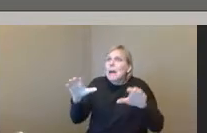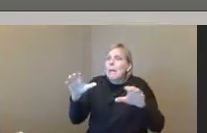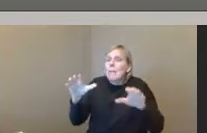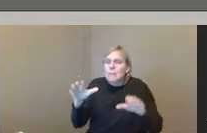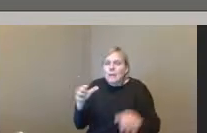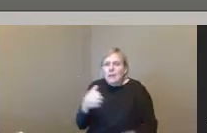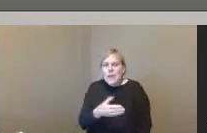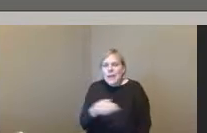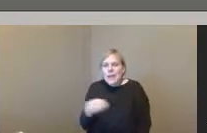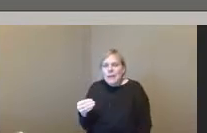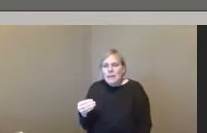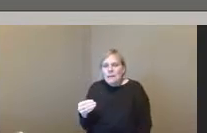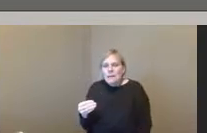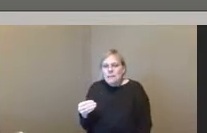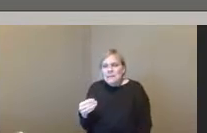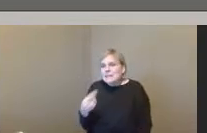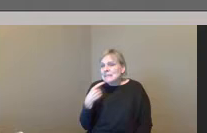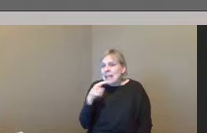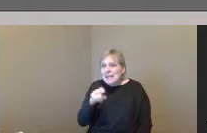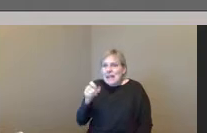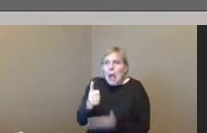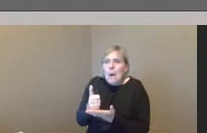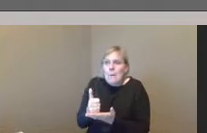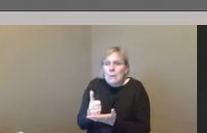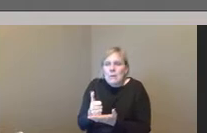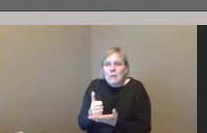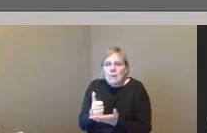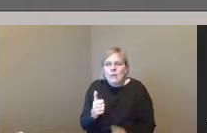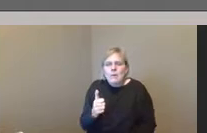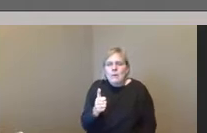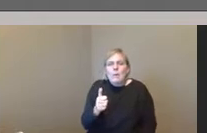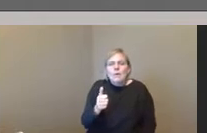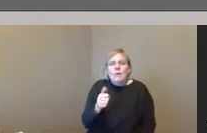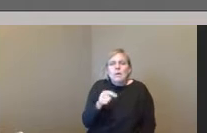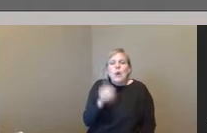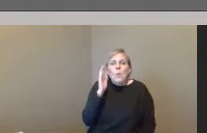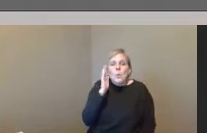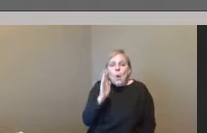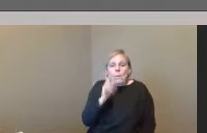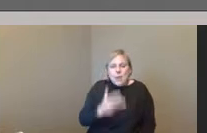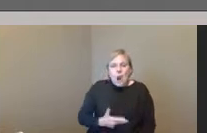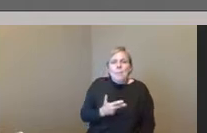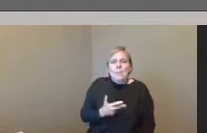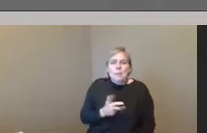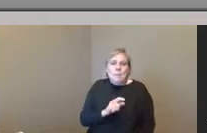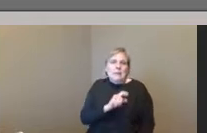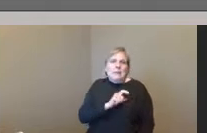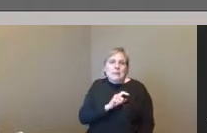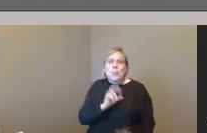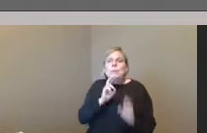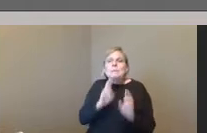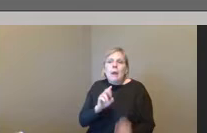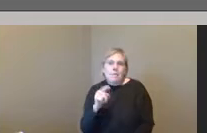and claiming they need help, there's going to be armed police respond